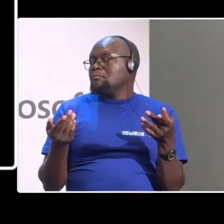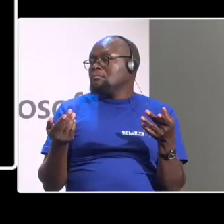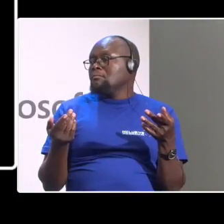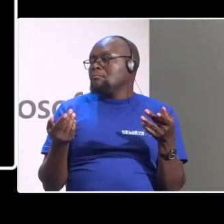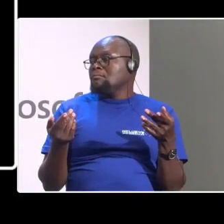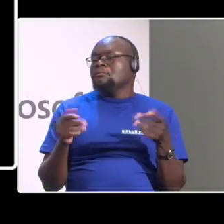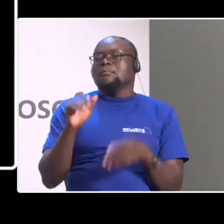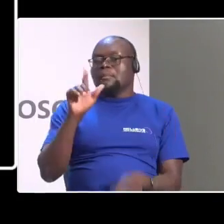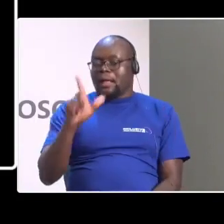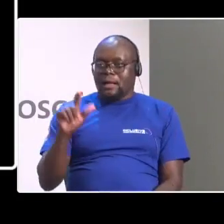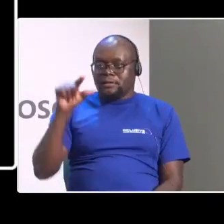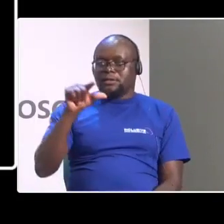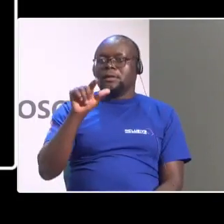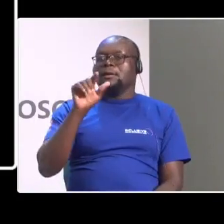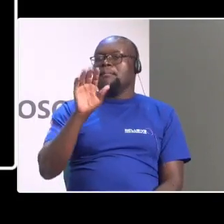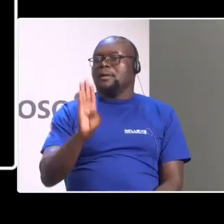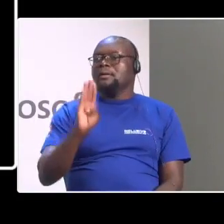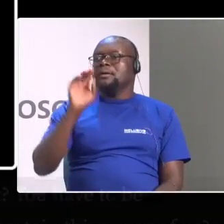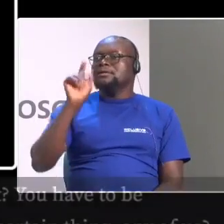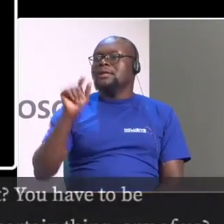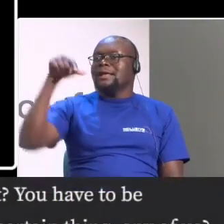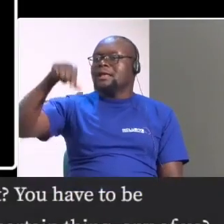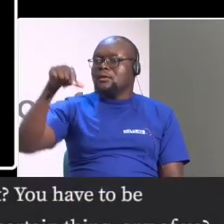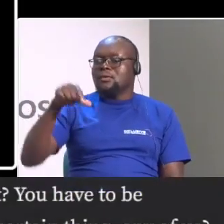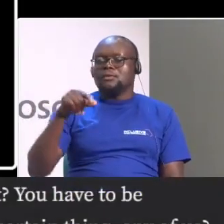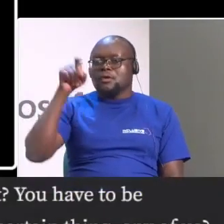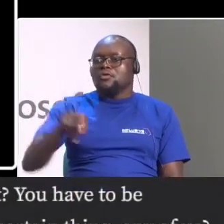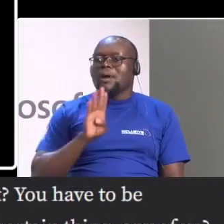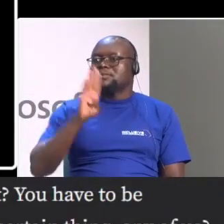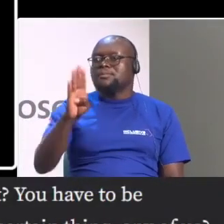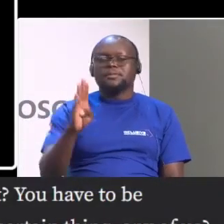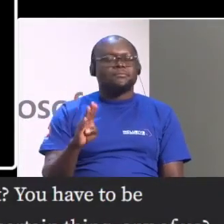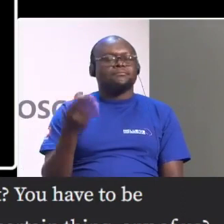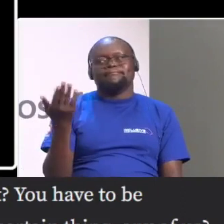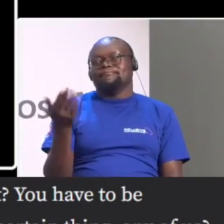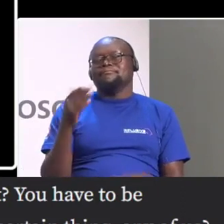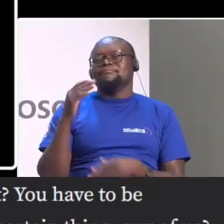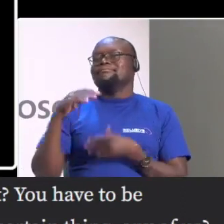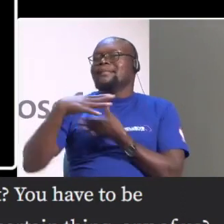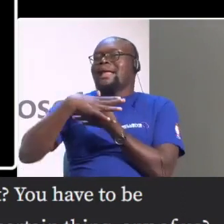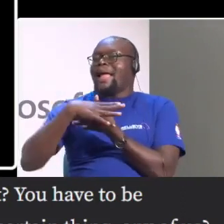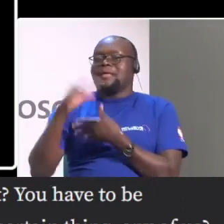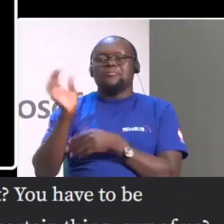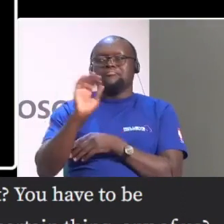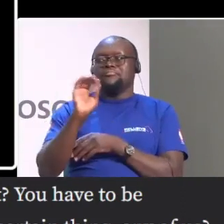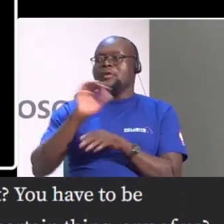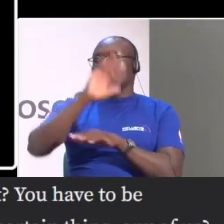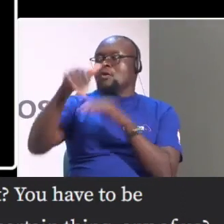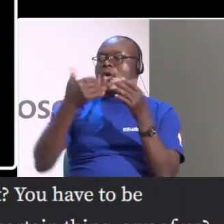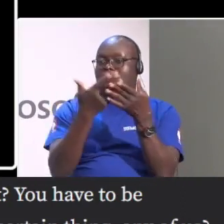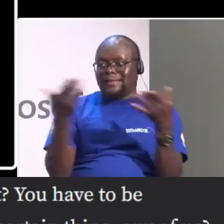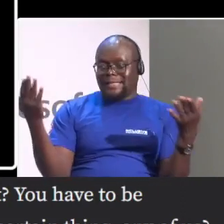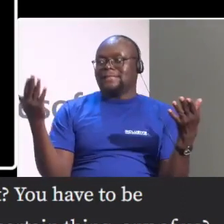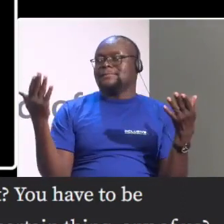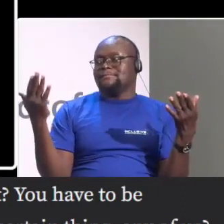You know, LGBTQ, IA plus, Latino X, all of these